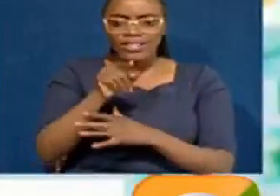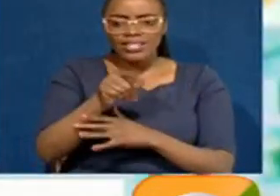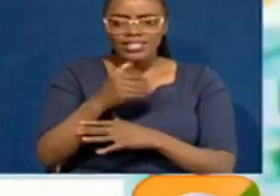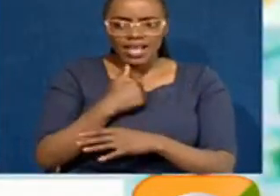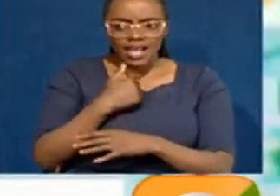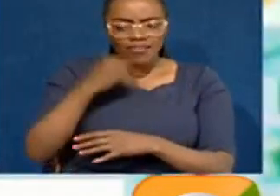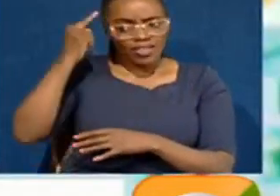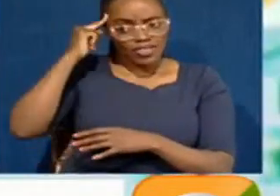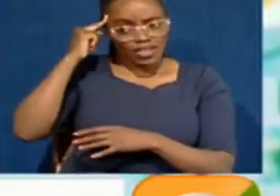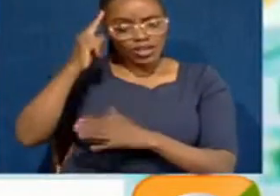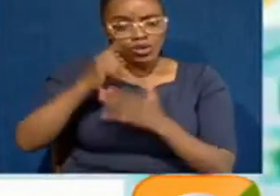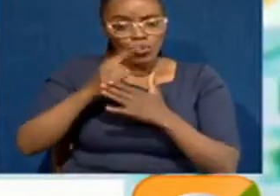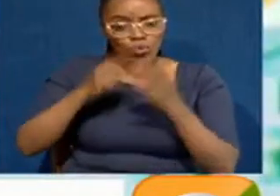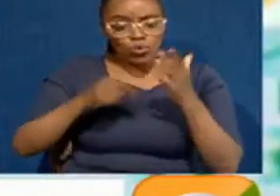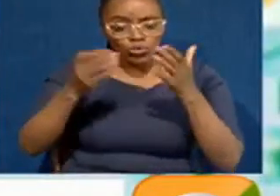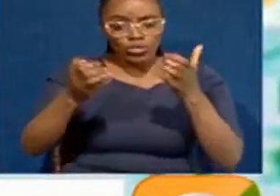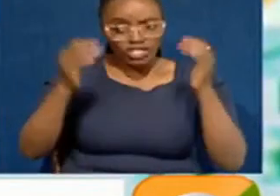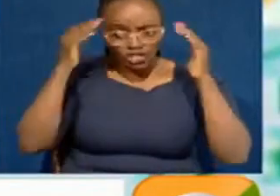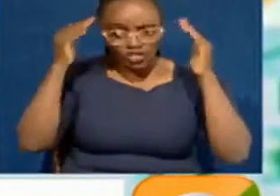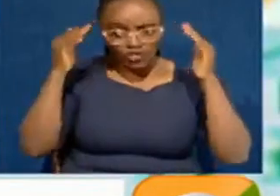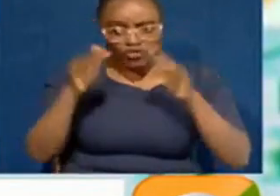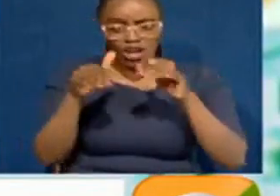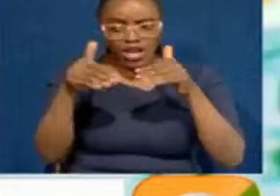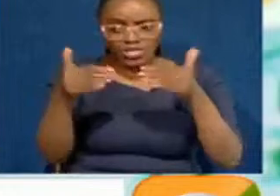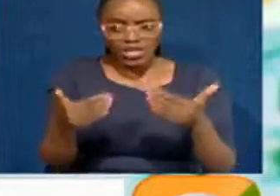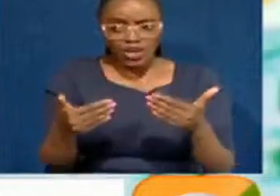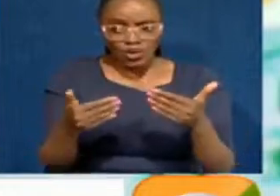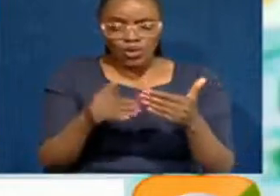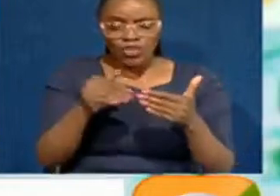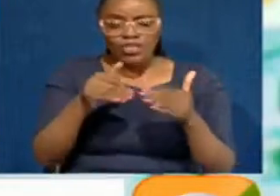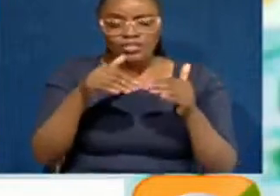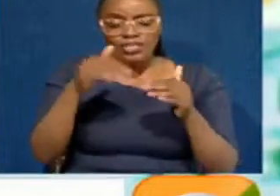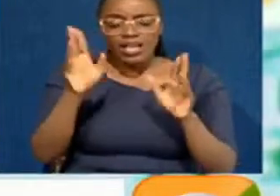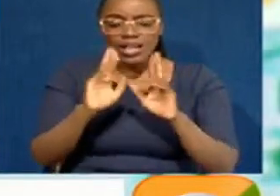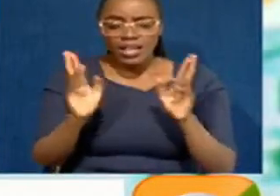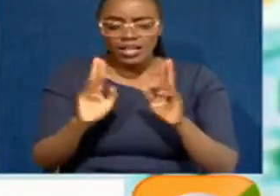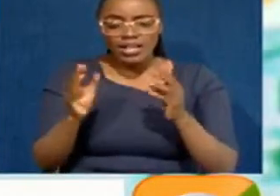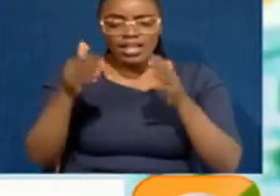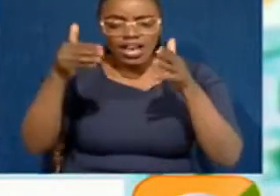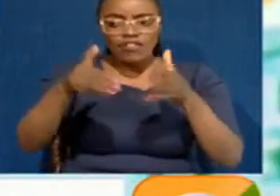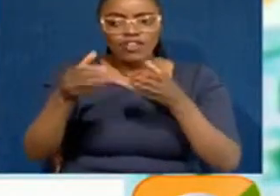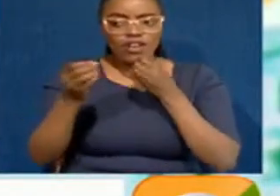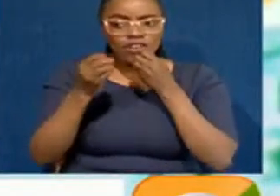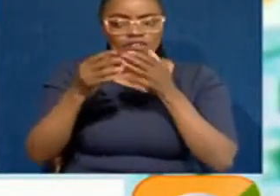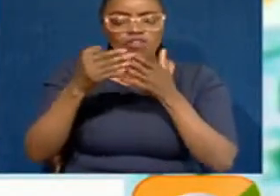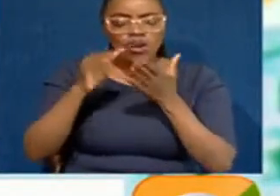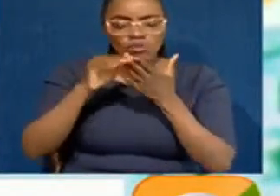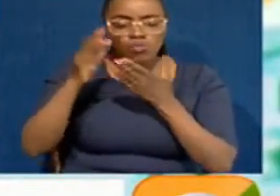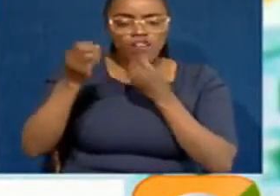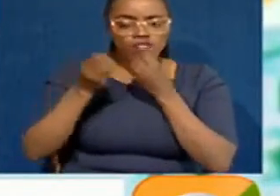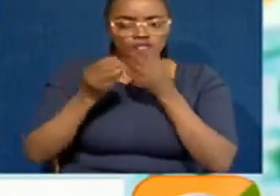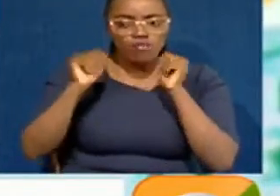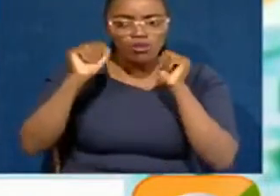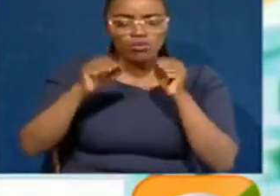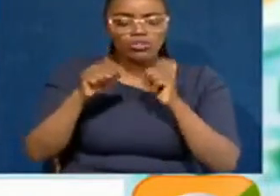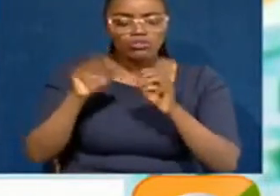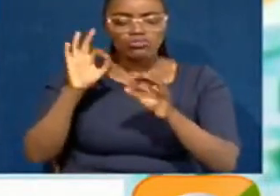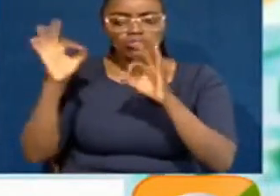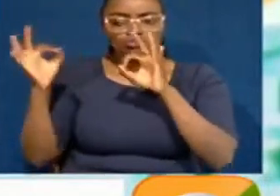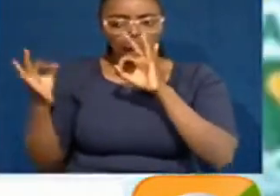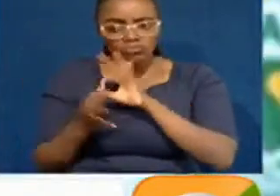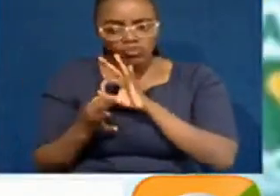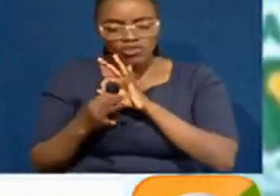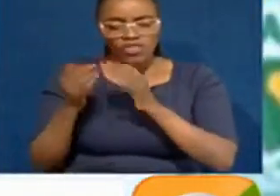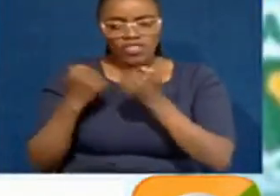think, what we need to be focusing now, how this readily available information, warning information, mm-hmm. can be translated into